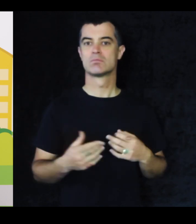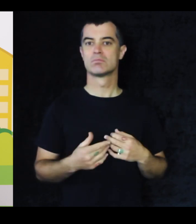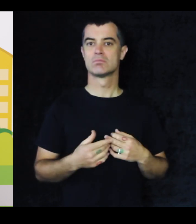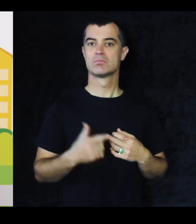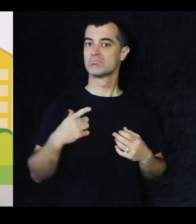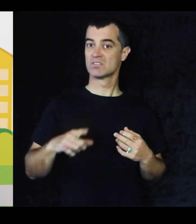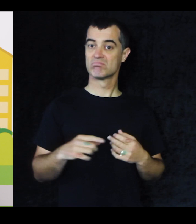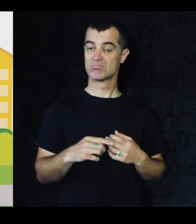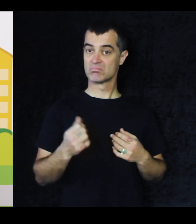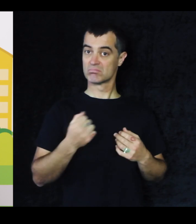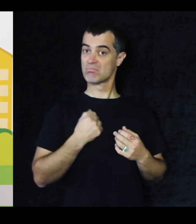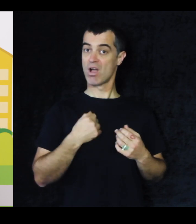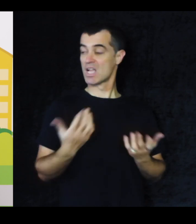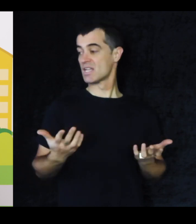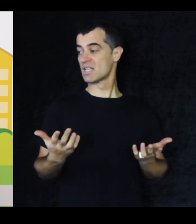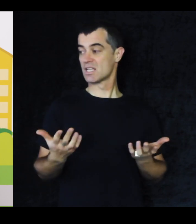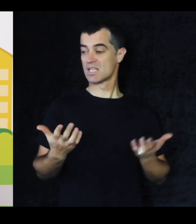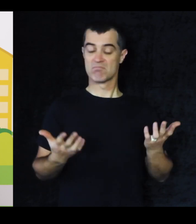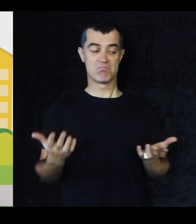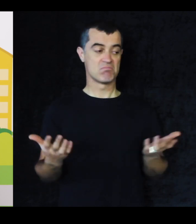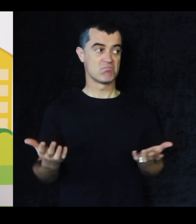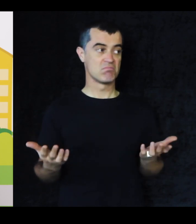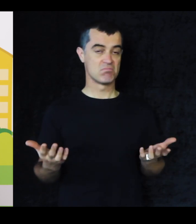disclose, because my